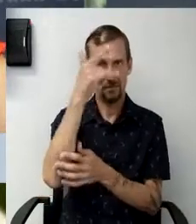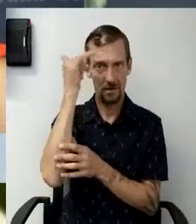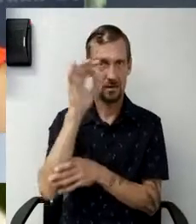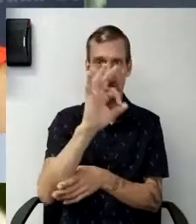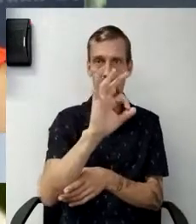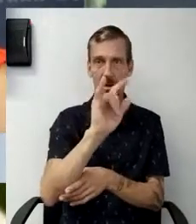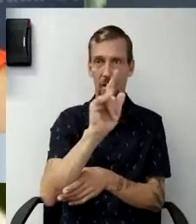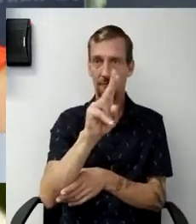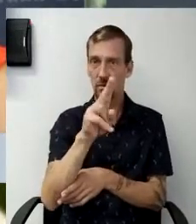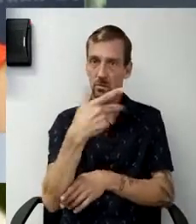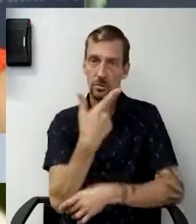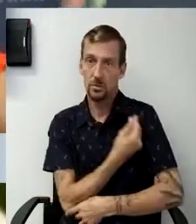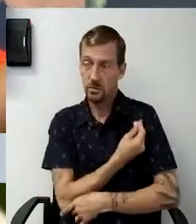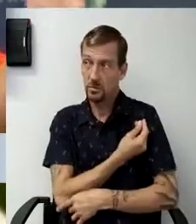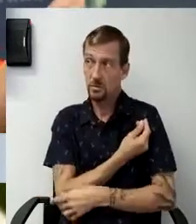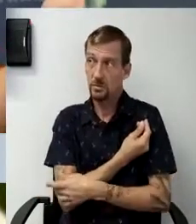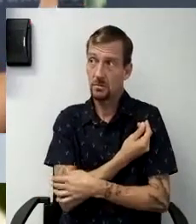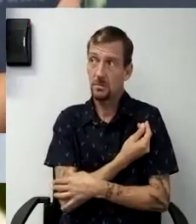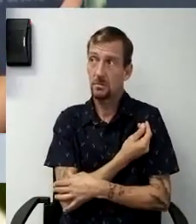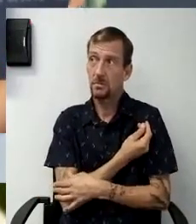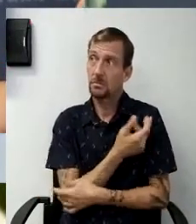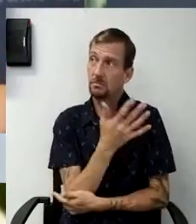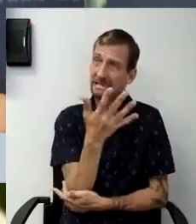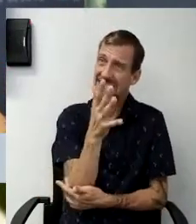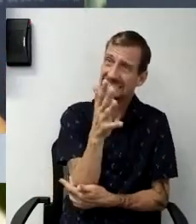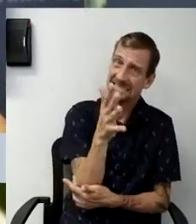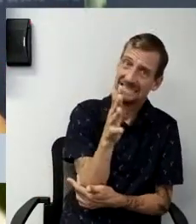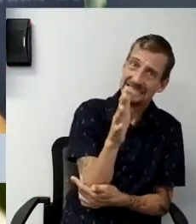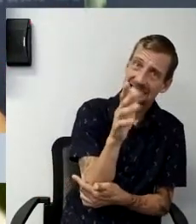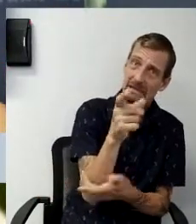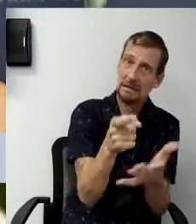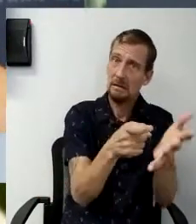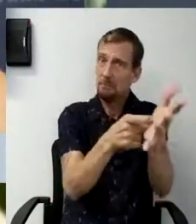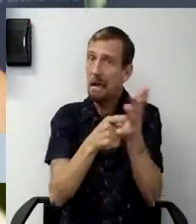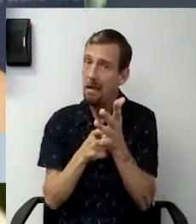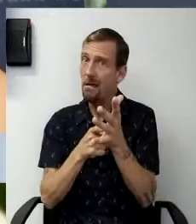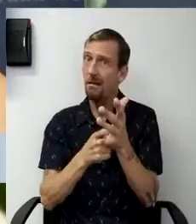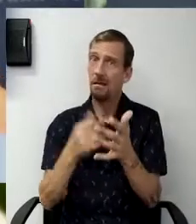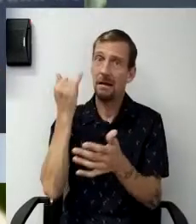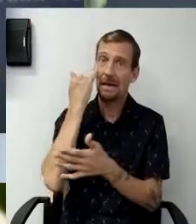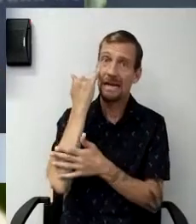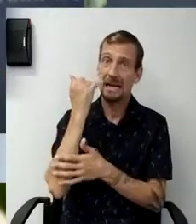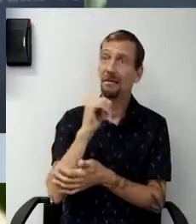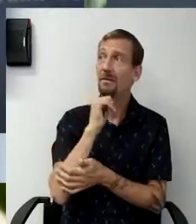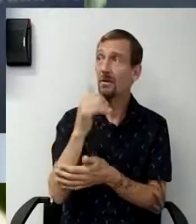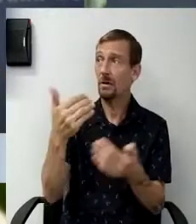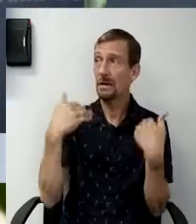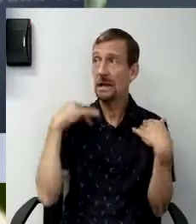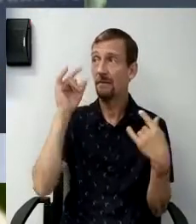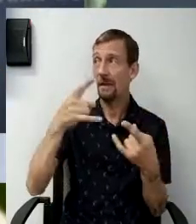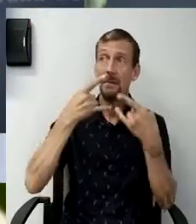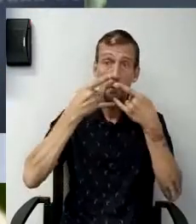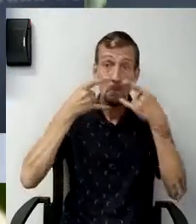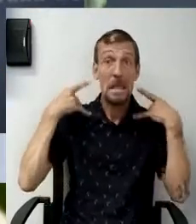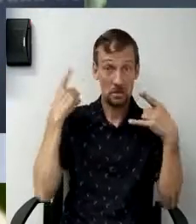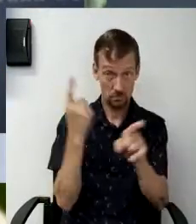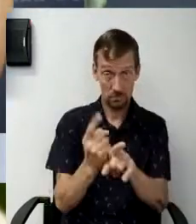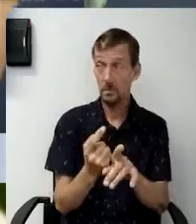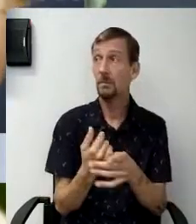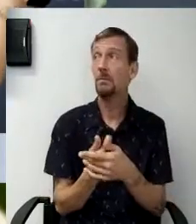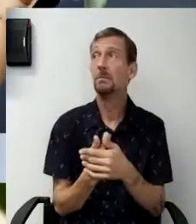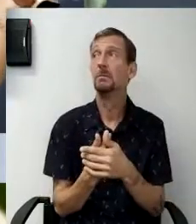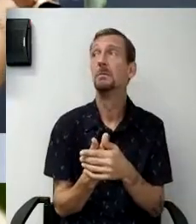shot is kind of mandatory for our employees. If they don't take it, they just have to mask up